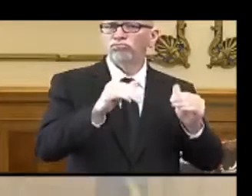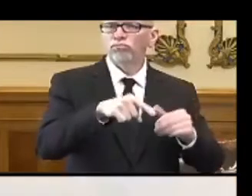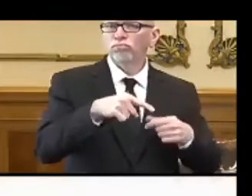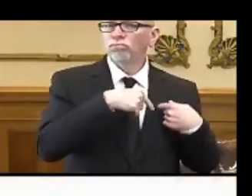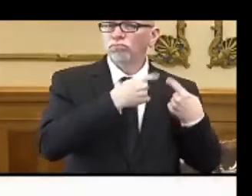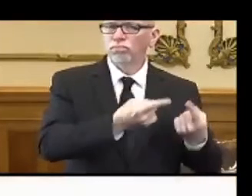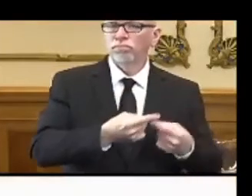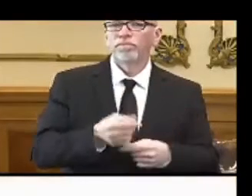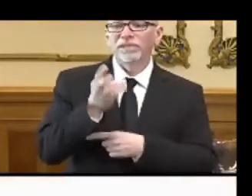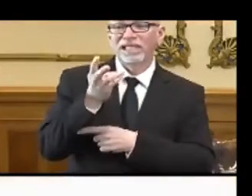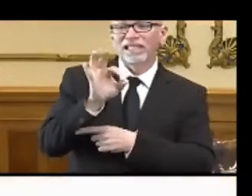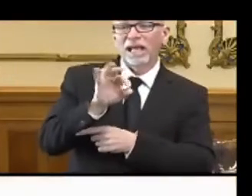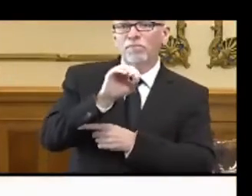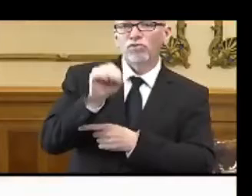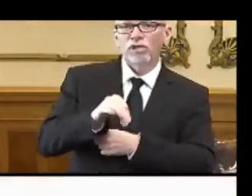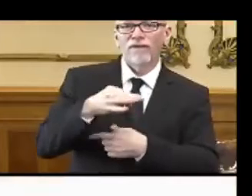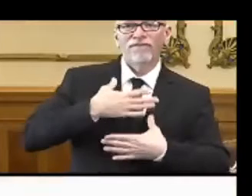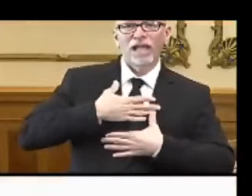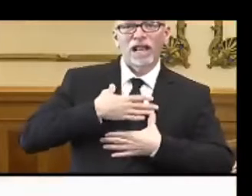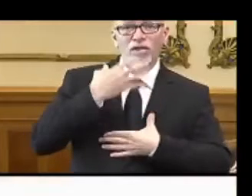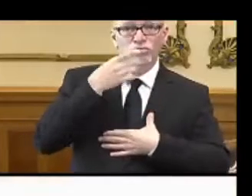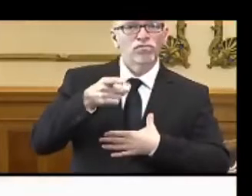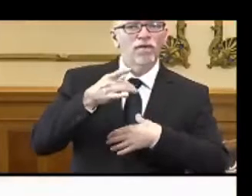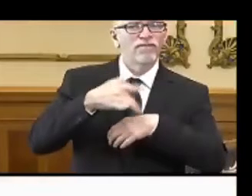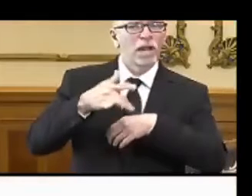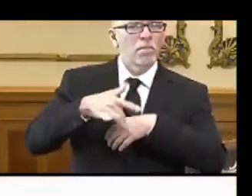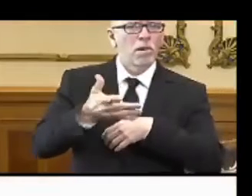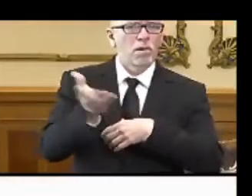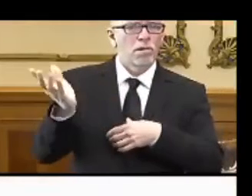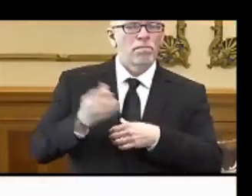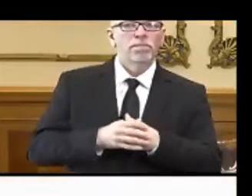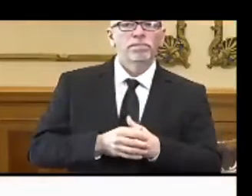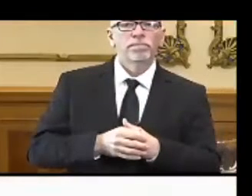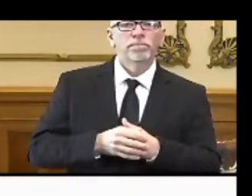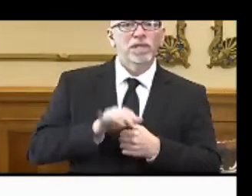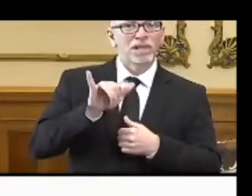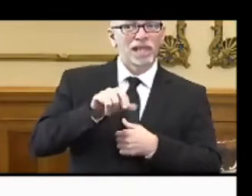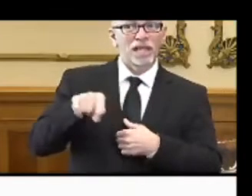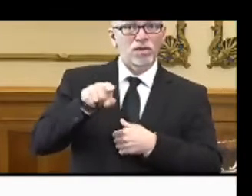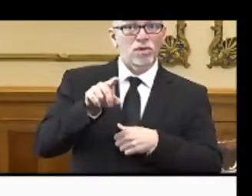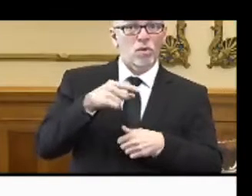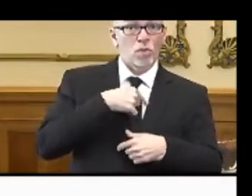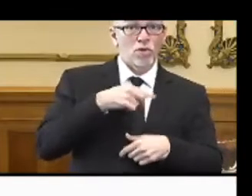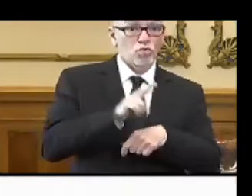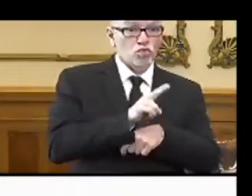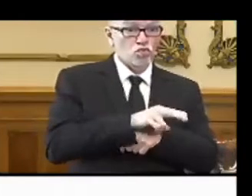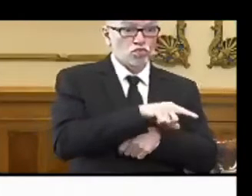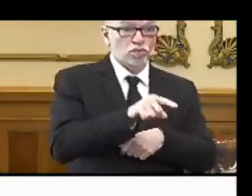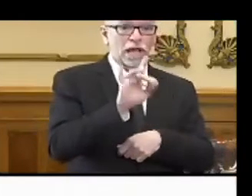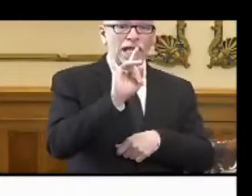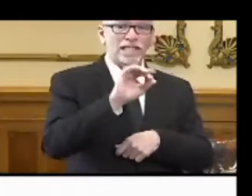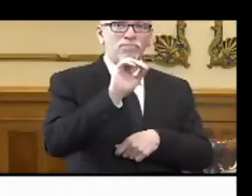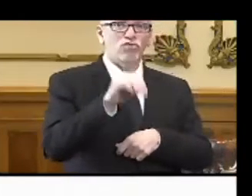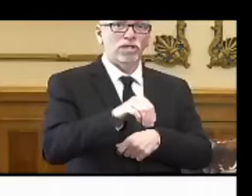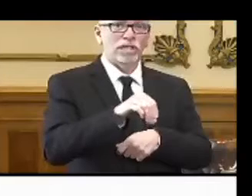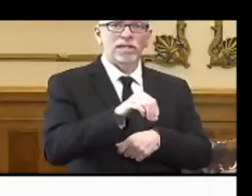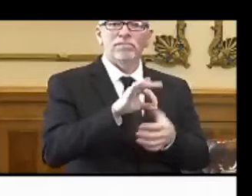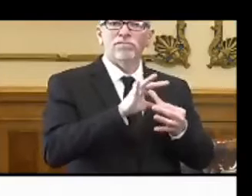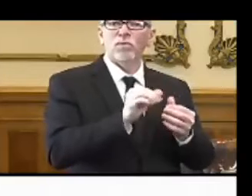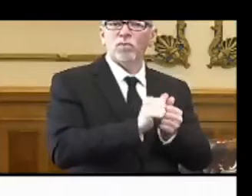Also, 69% of our ventilators were available. Of the ventilators in use, 18% were